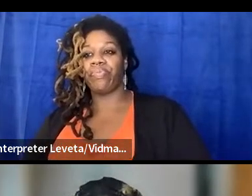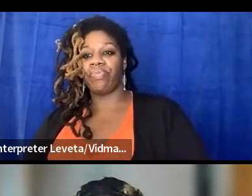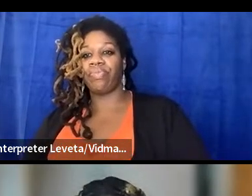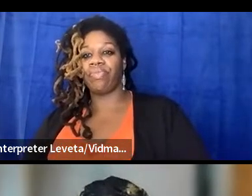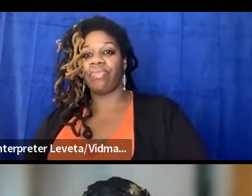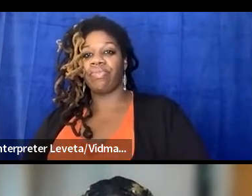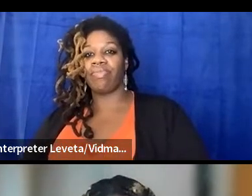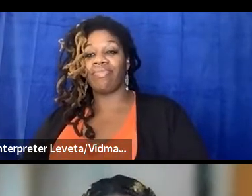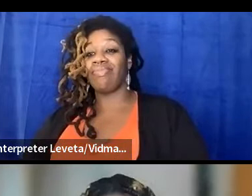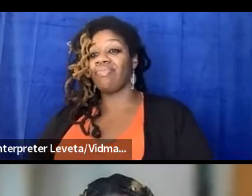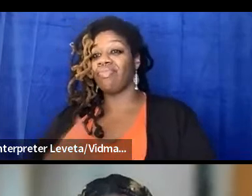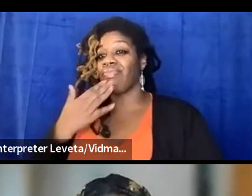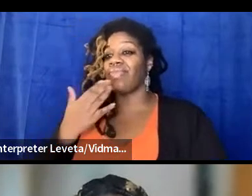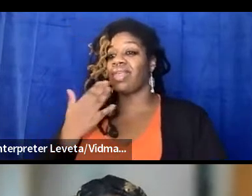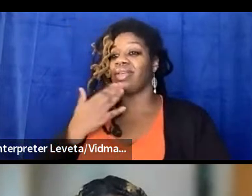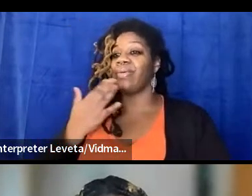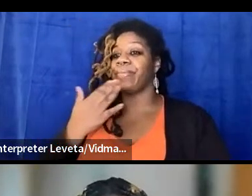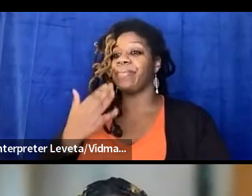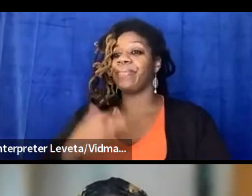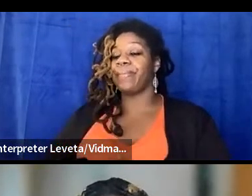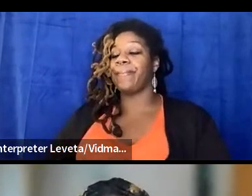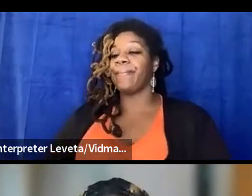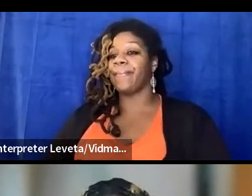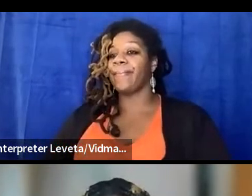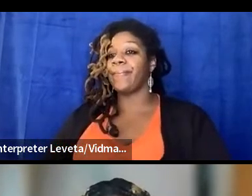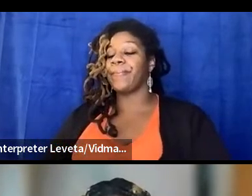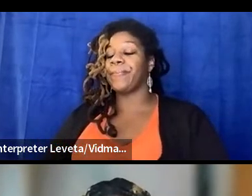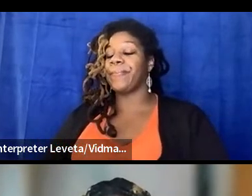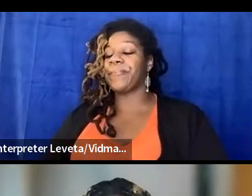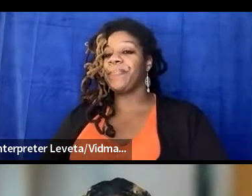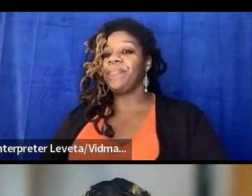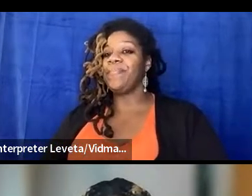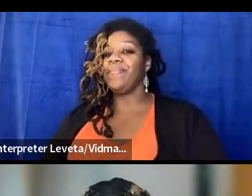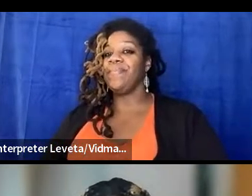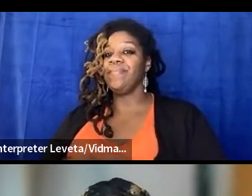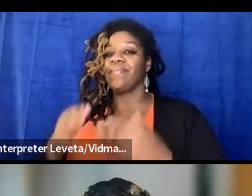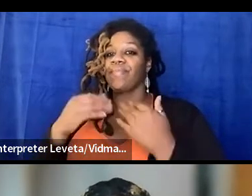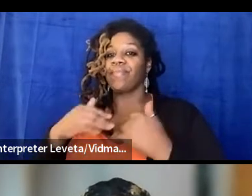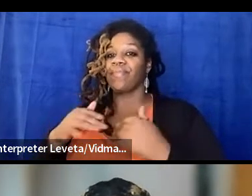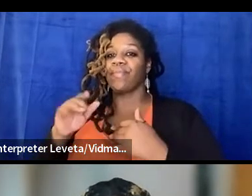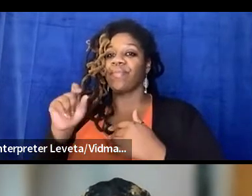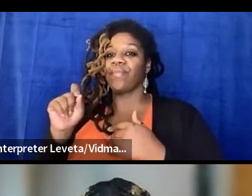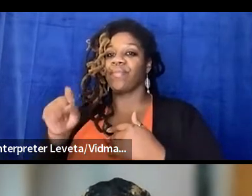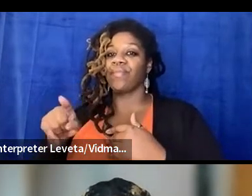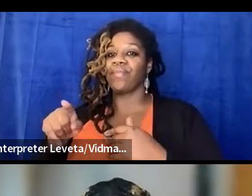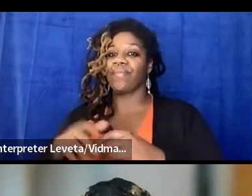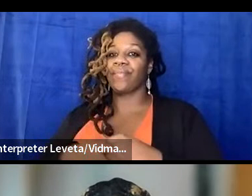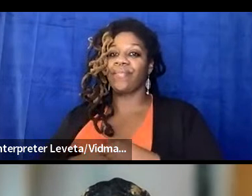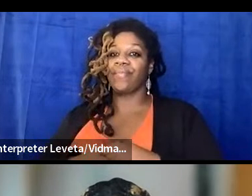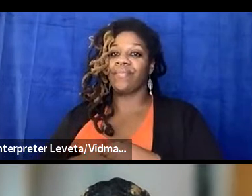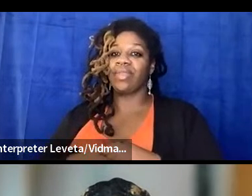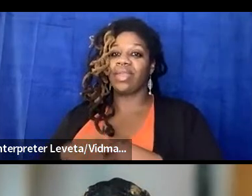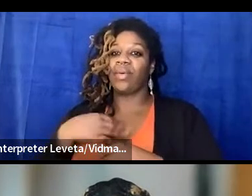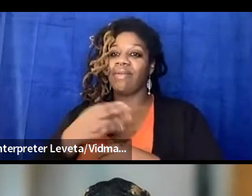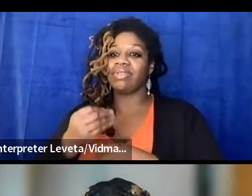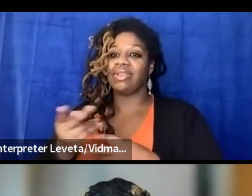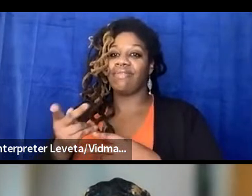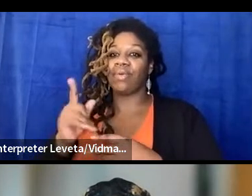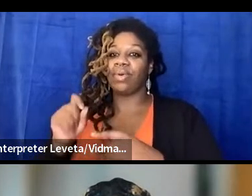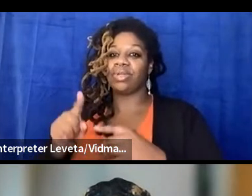Thank you. So the next question, we have several questions